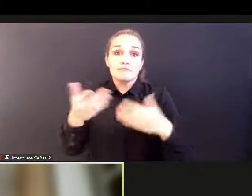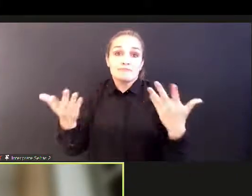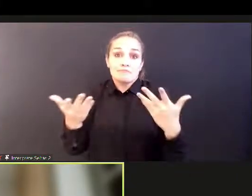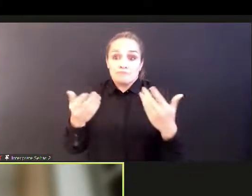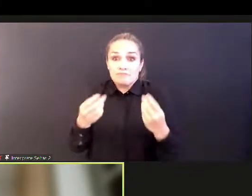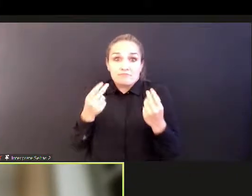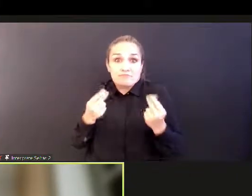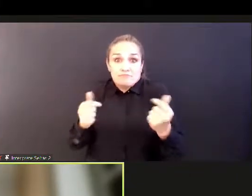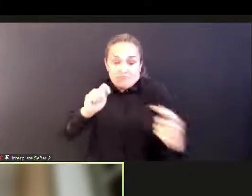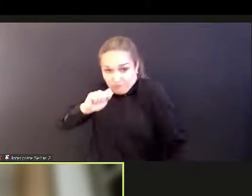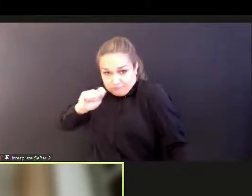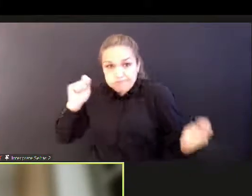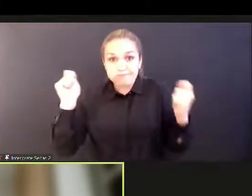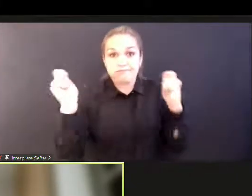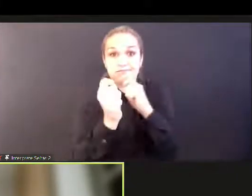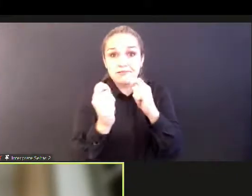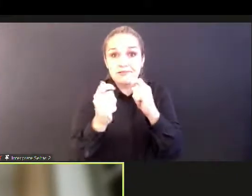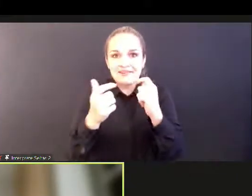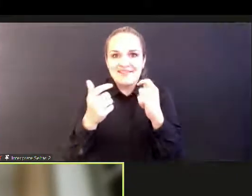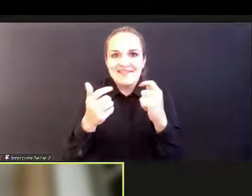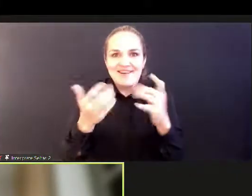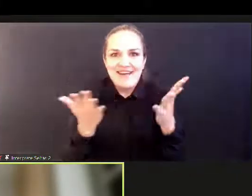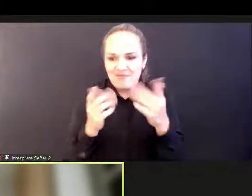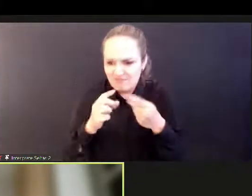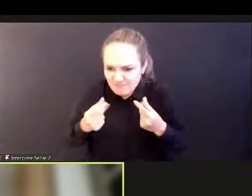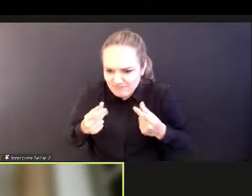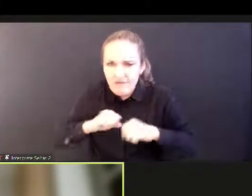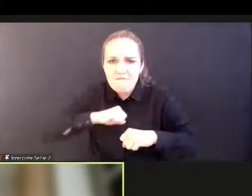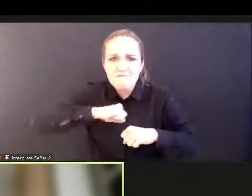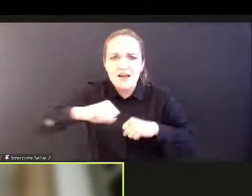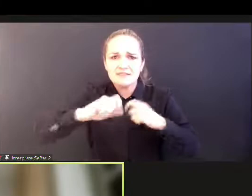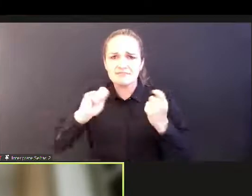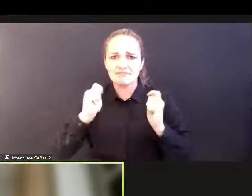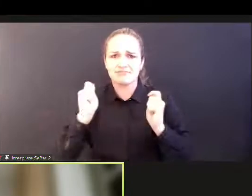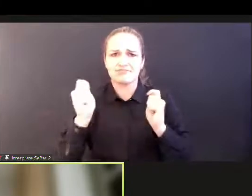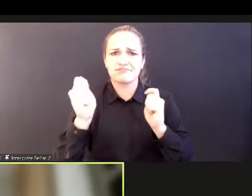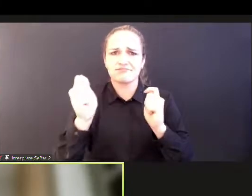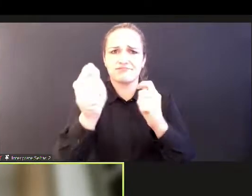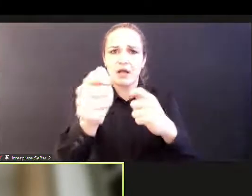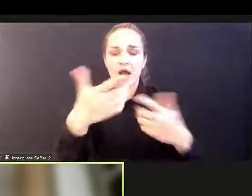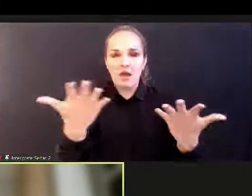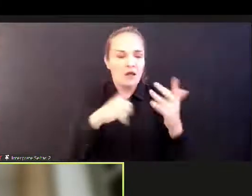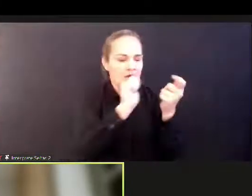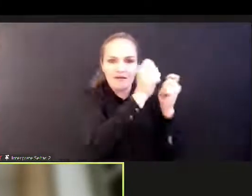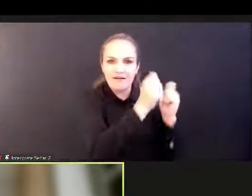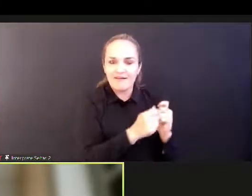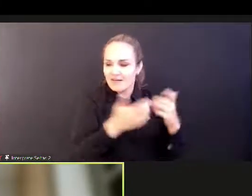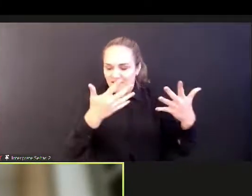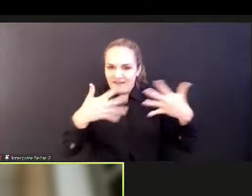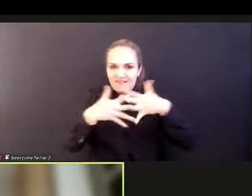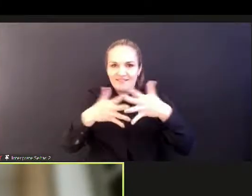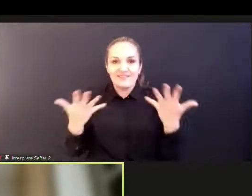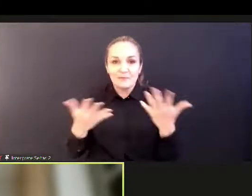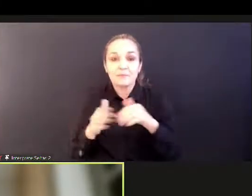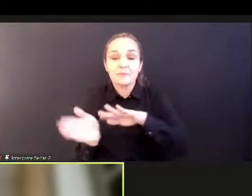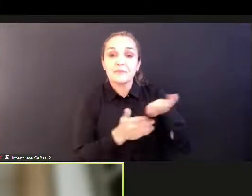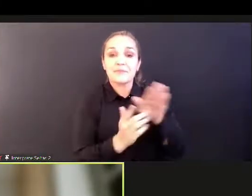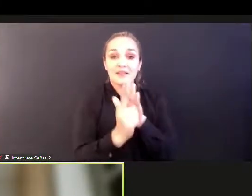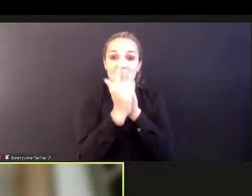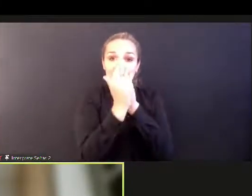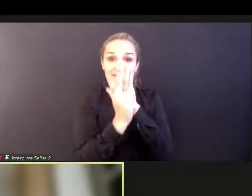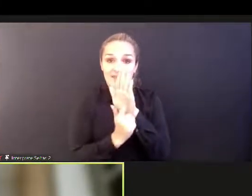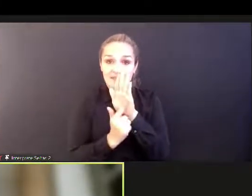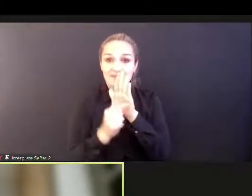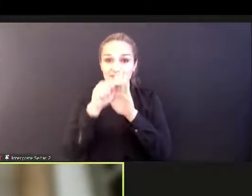kinds of skills that are required in ICT services trade. On the regulatory side, I would say the picture is very mixed. Governments